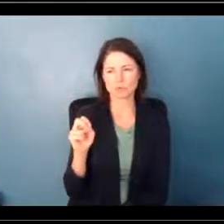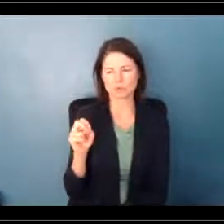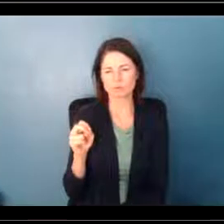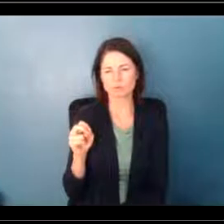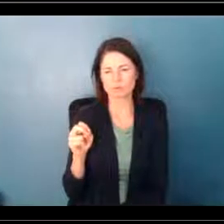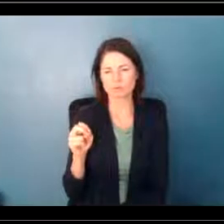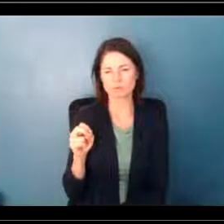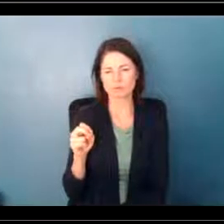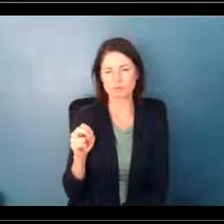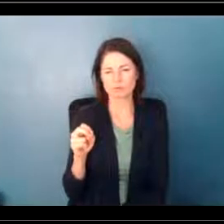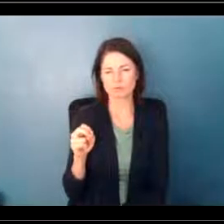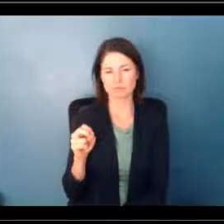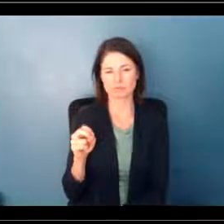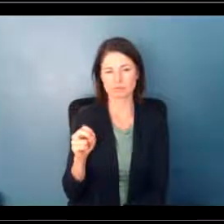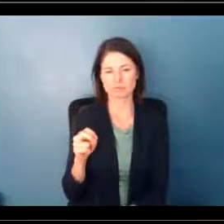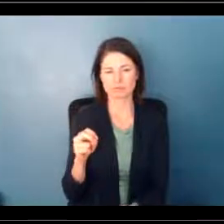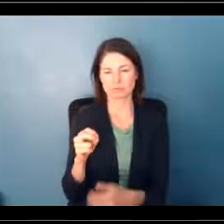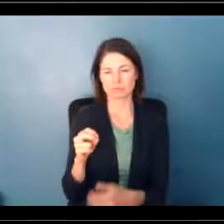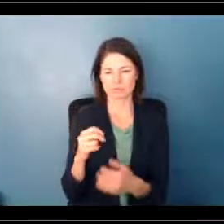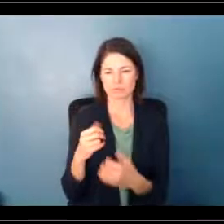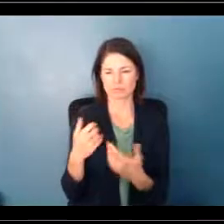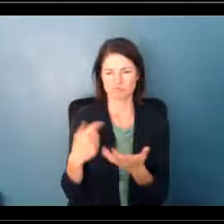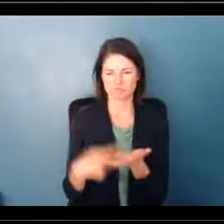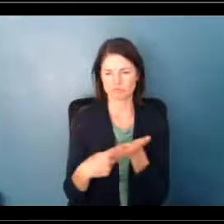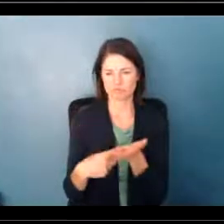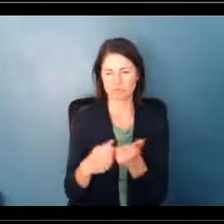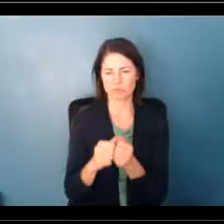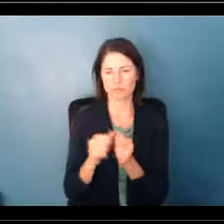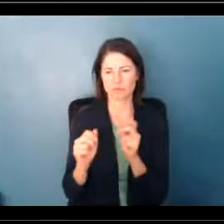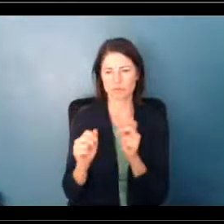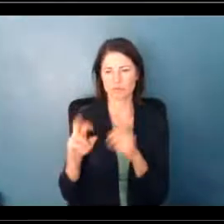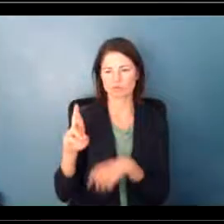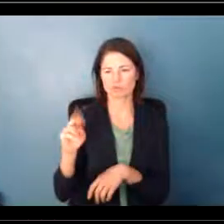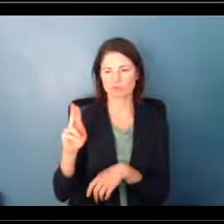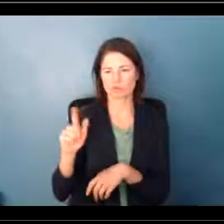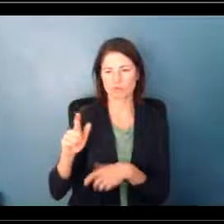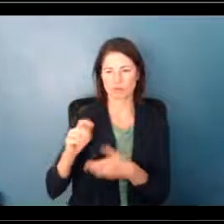with different individuals from our rural partners. And I